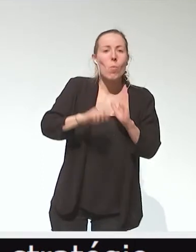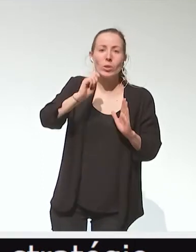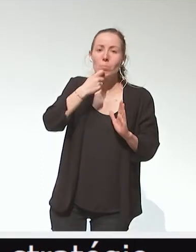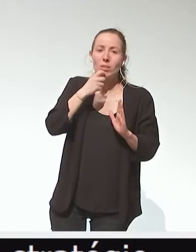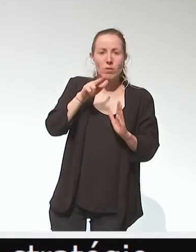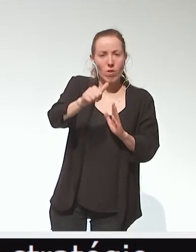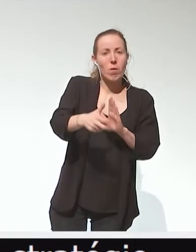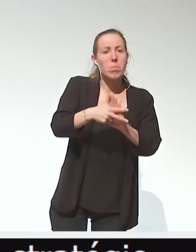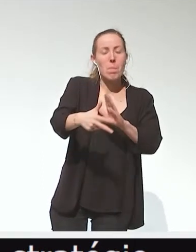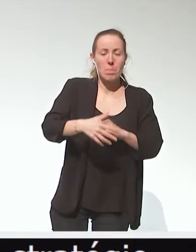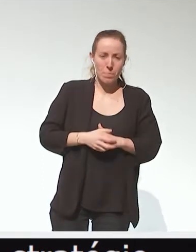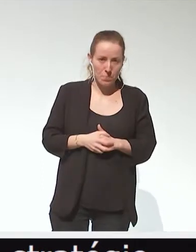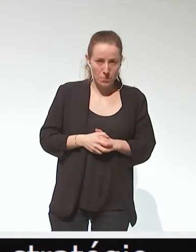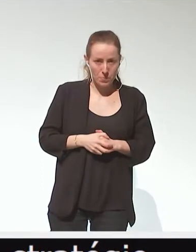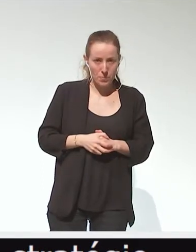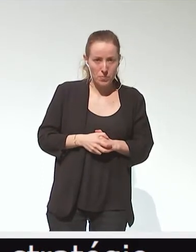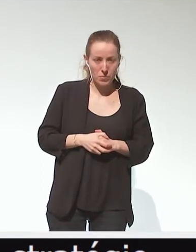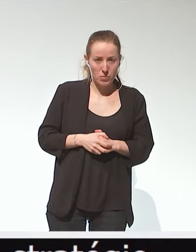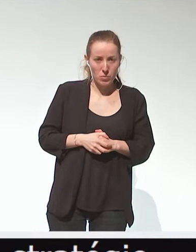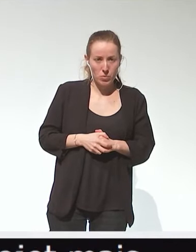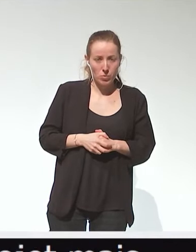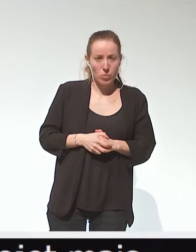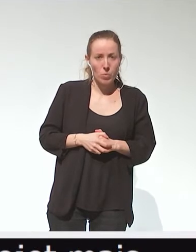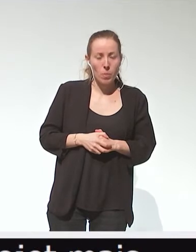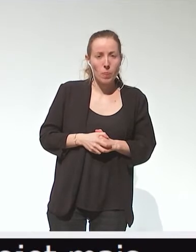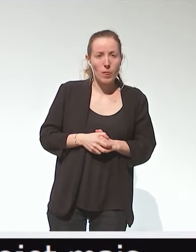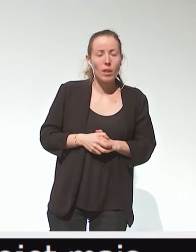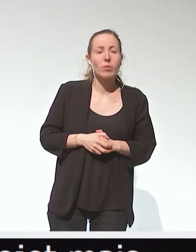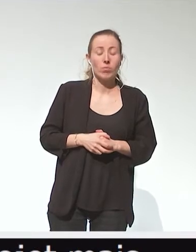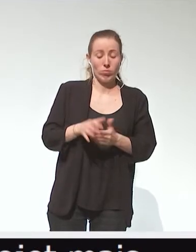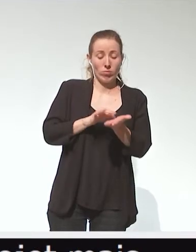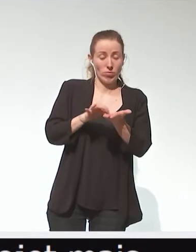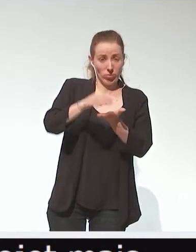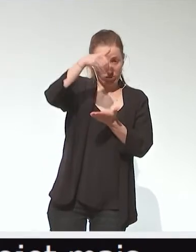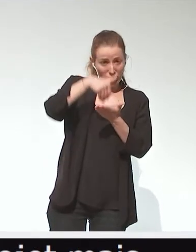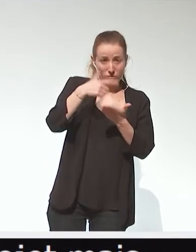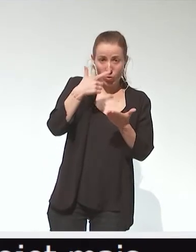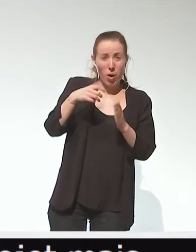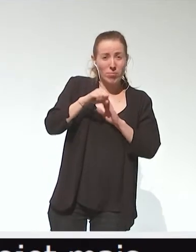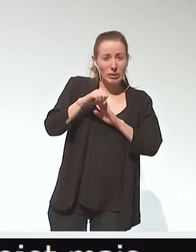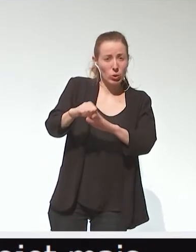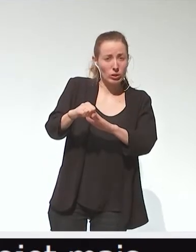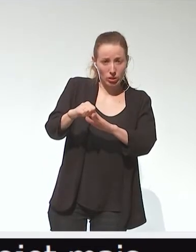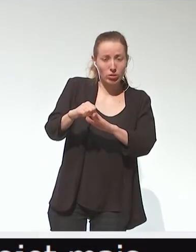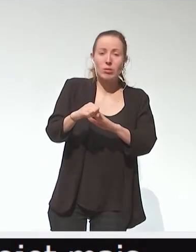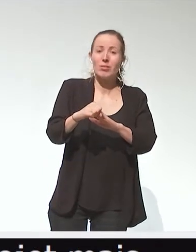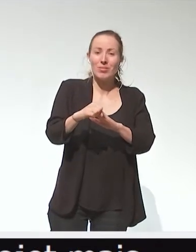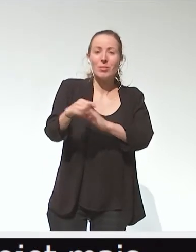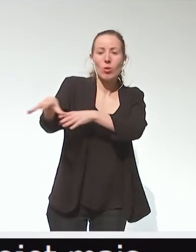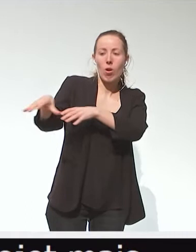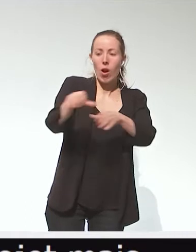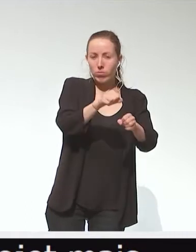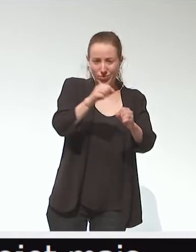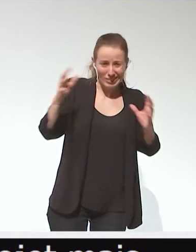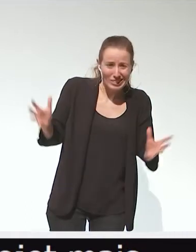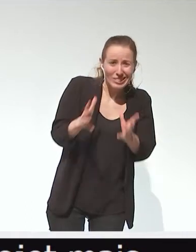on our strategy is employment. According to our statistics, Romania still has a low